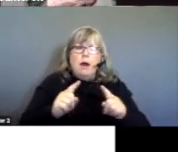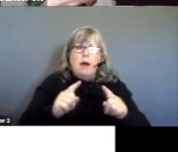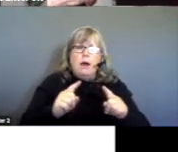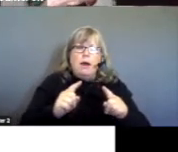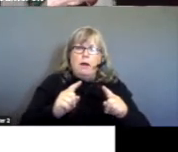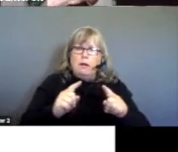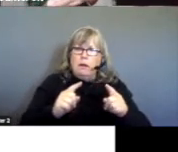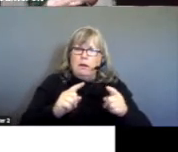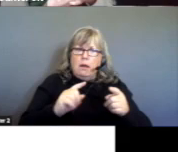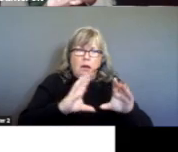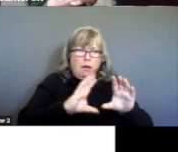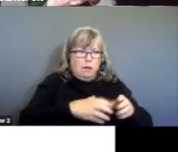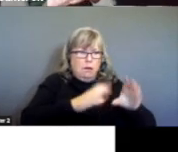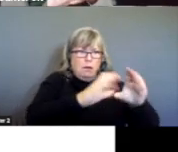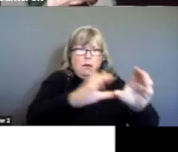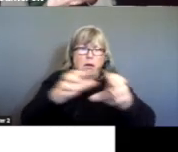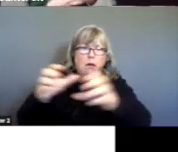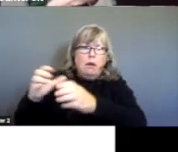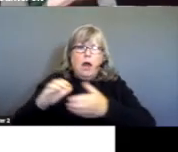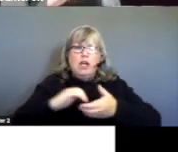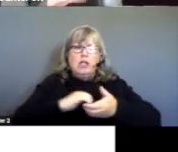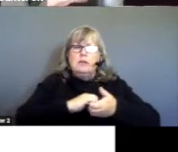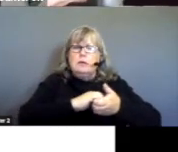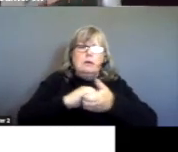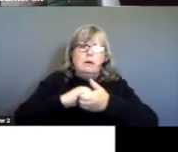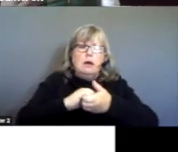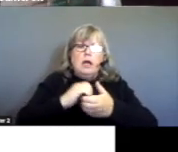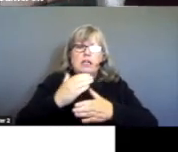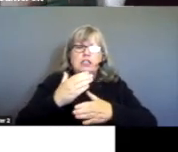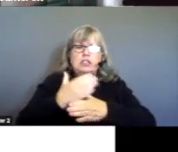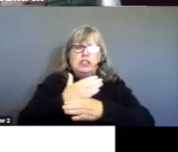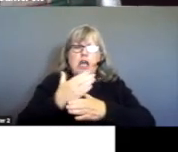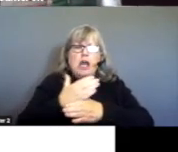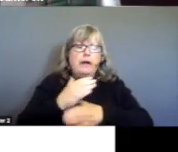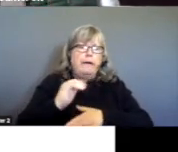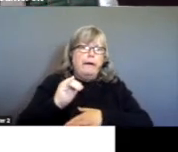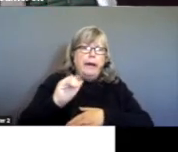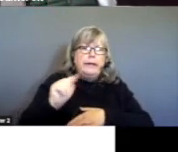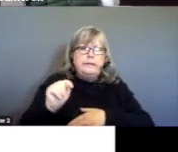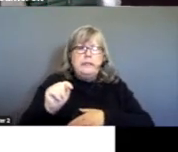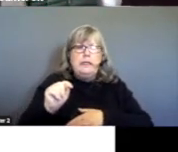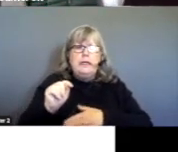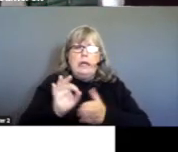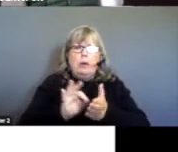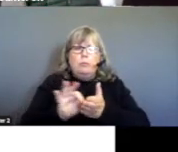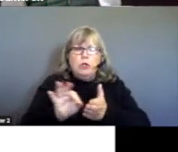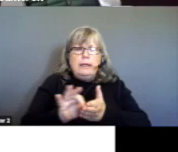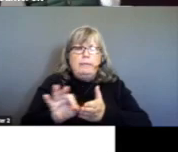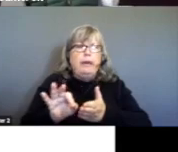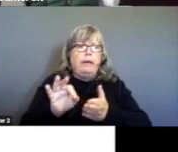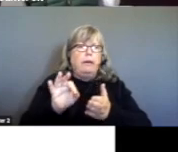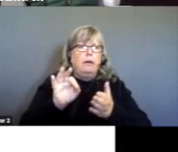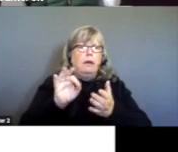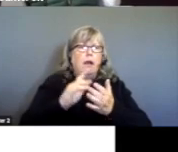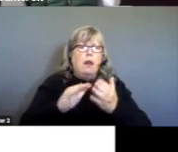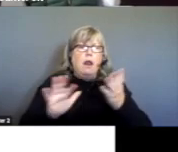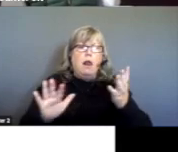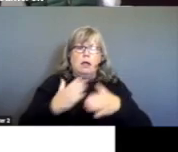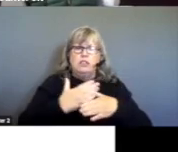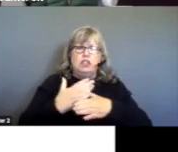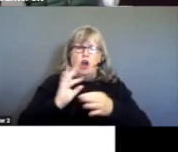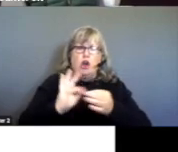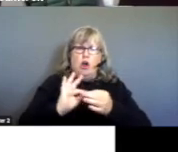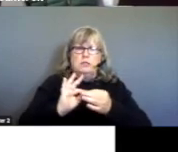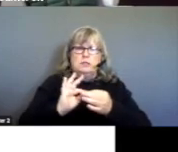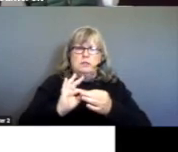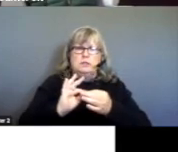share backroom costs, IT, bookkeeping, all that stuff. So a great example of how they've used this